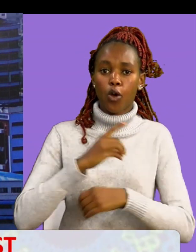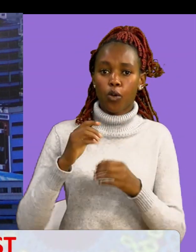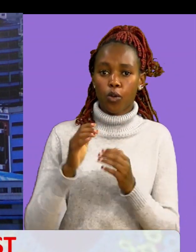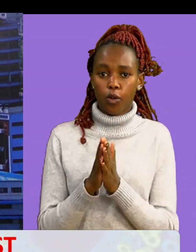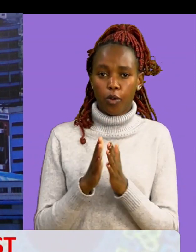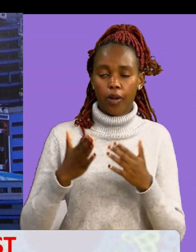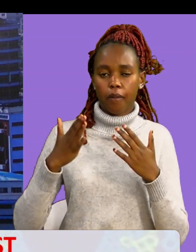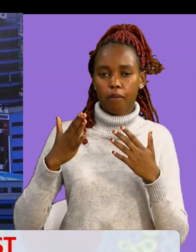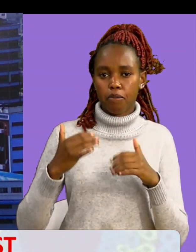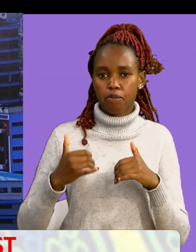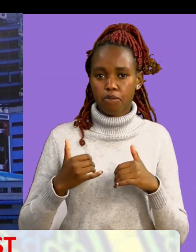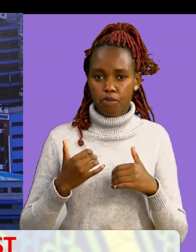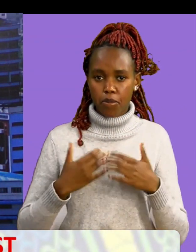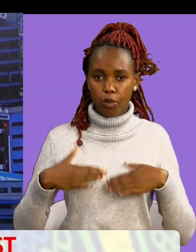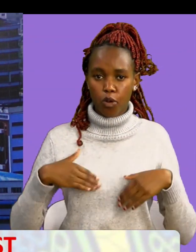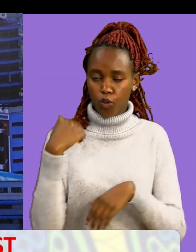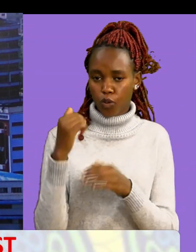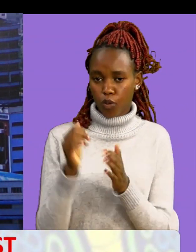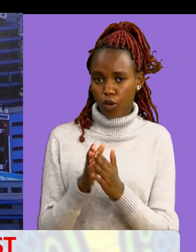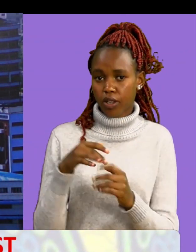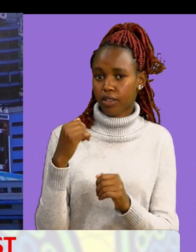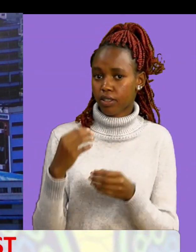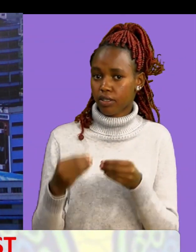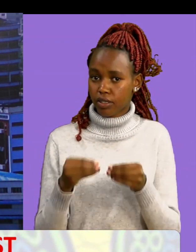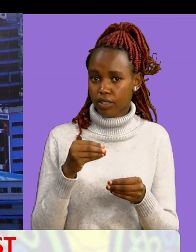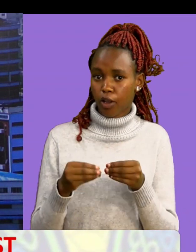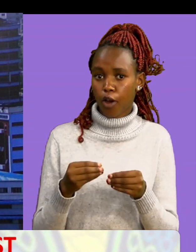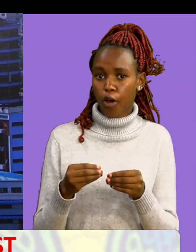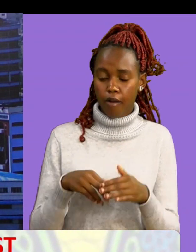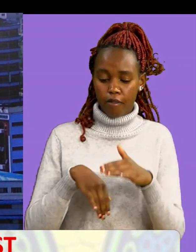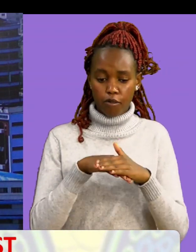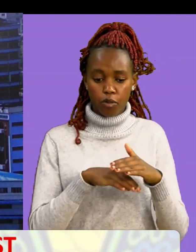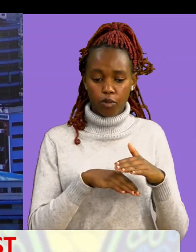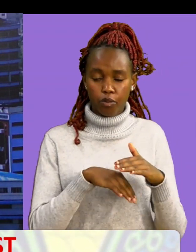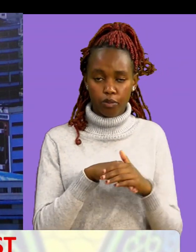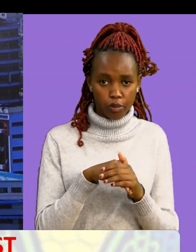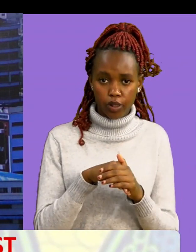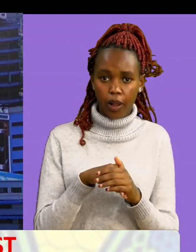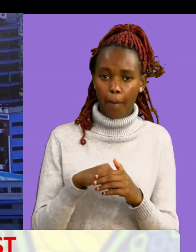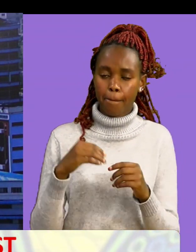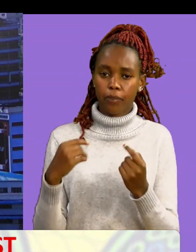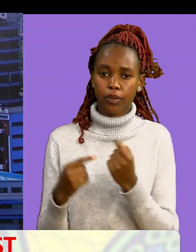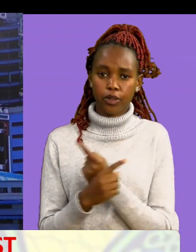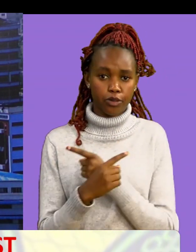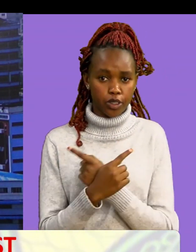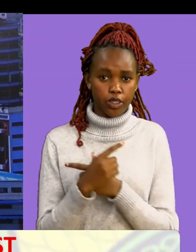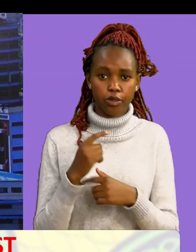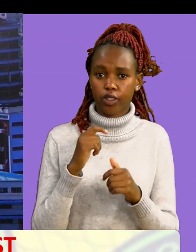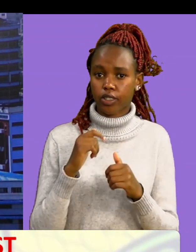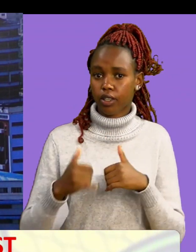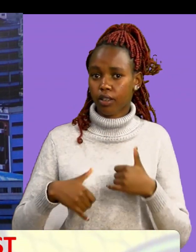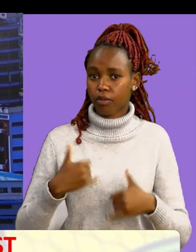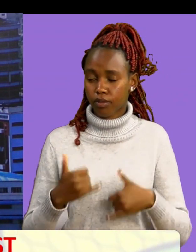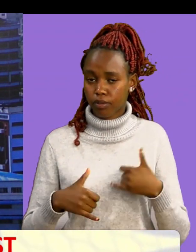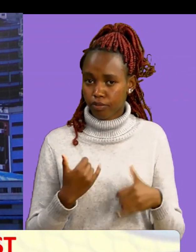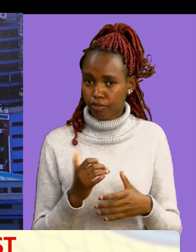amazing games, from amputee football, from deaf volleyball. I told you this earlier, because there were generally